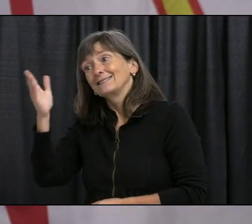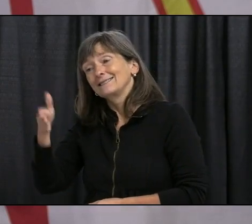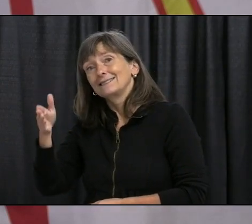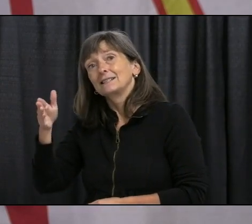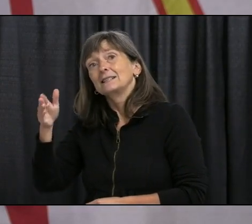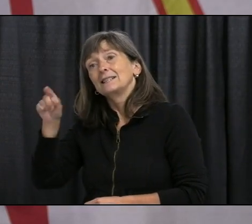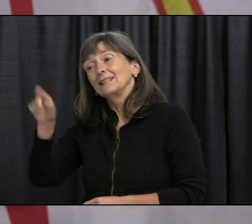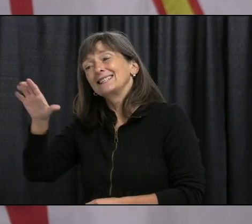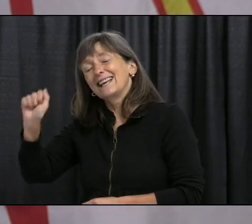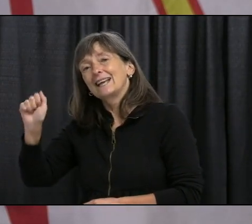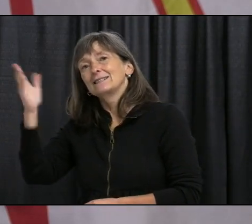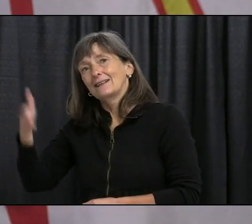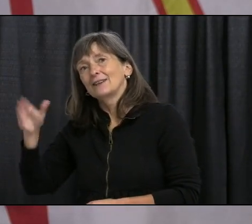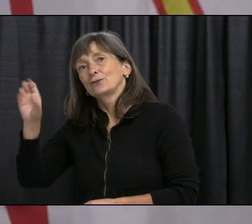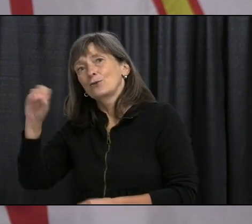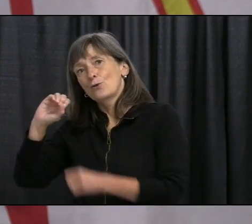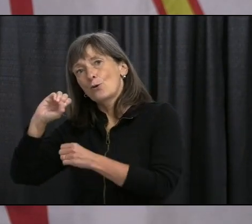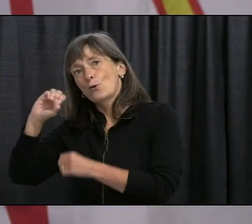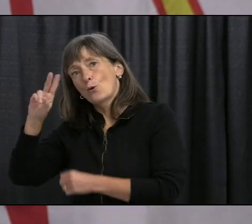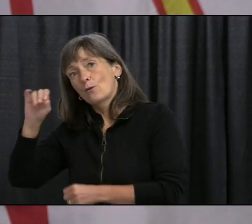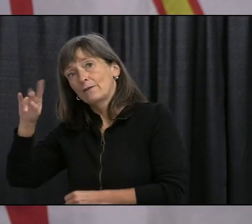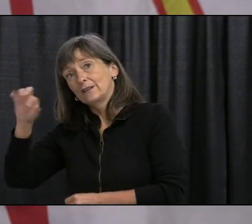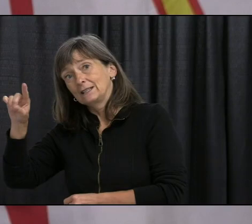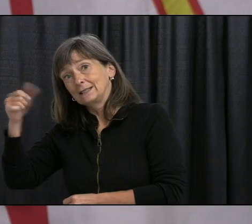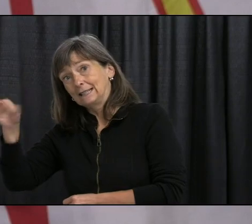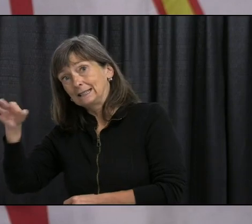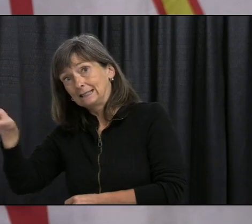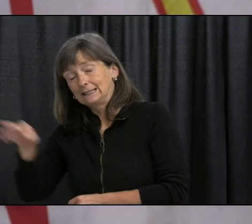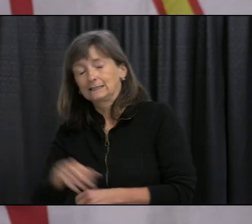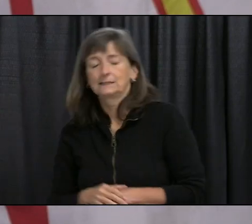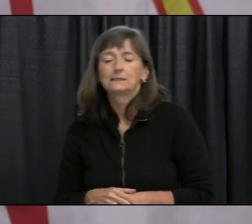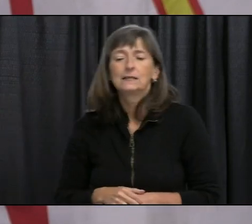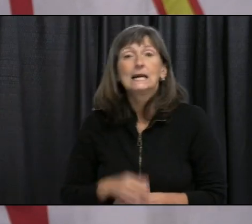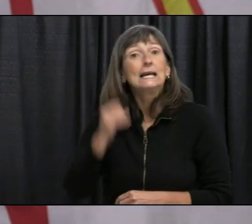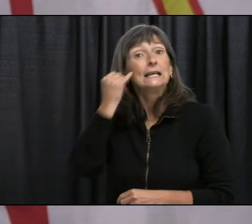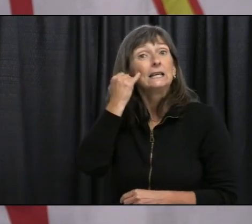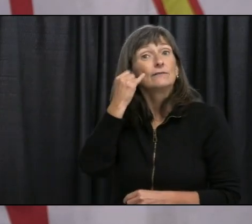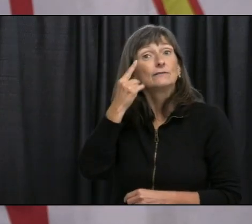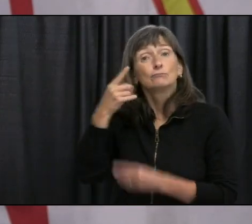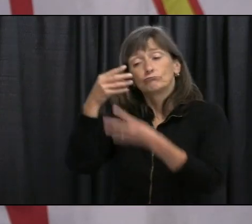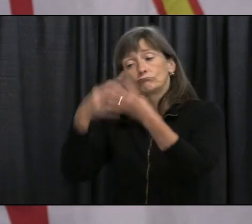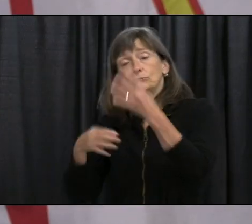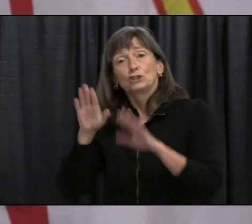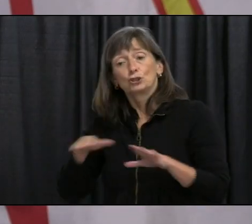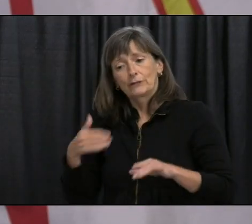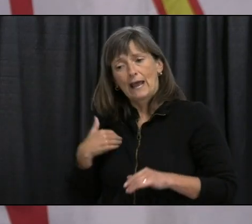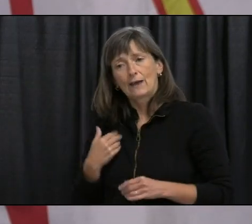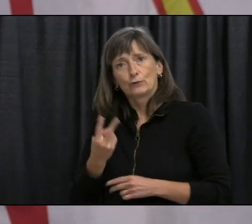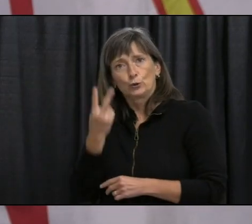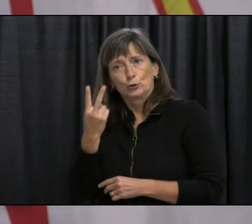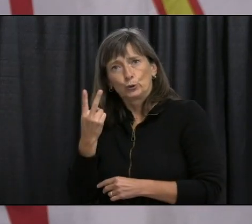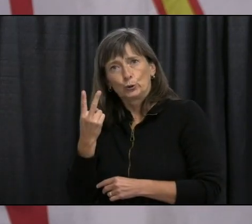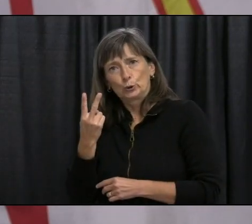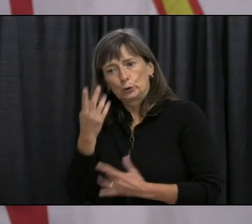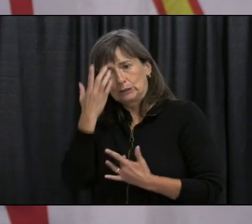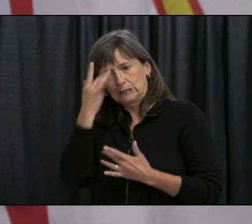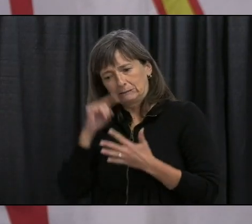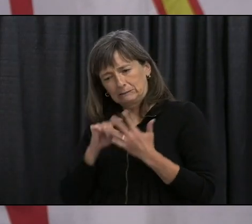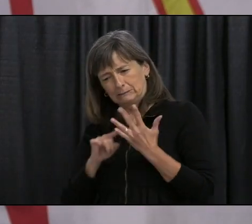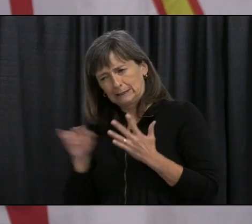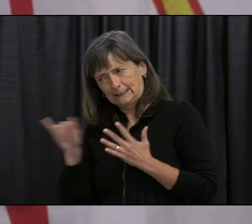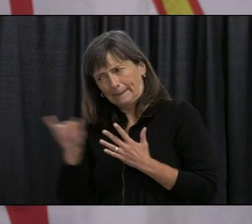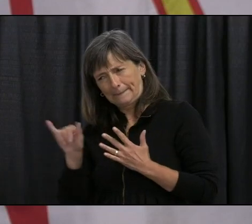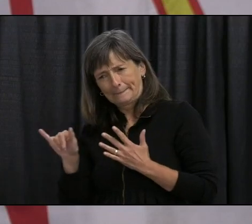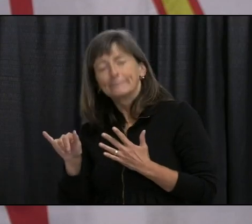gov.nl.ca/COVID-19. If your child is experiencing 2 or more symptoms and you are concerned, please call 811 for further guidance